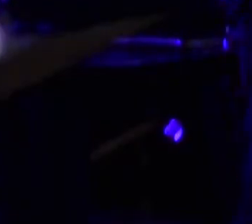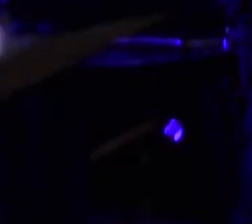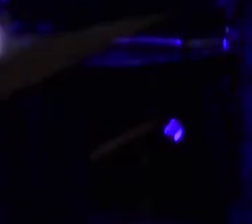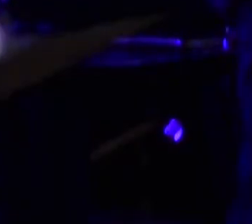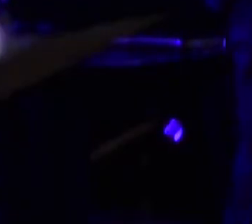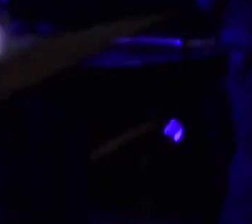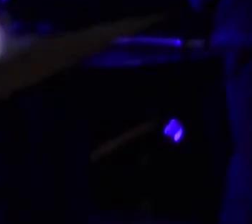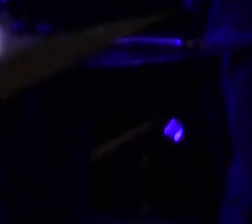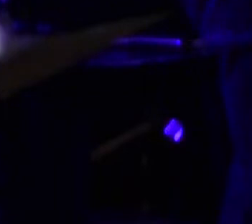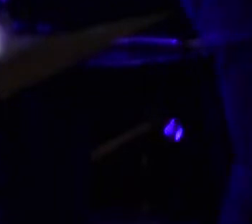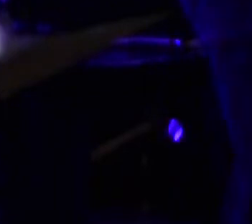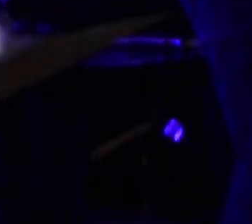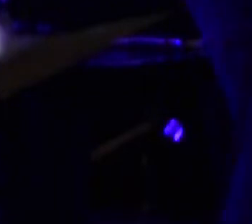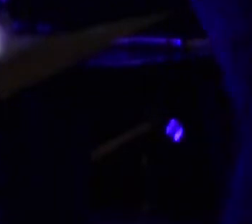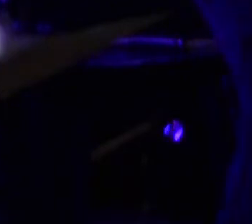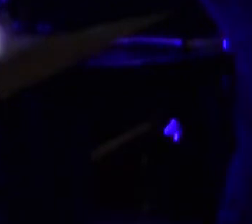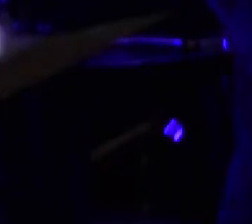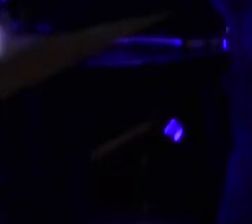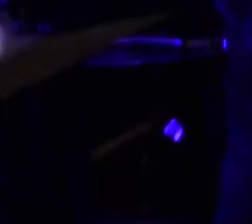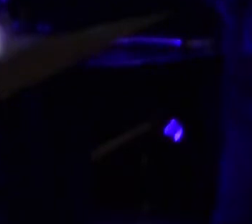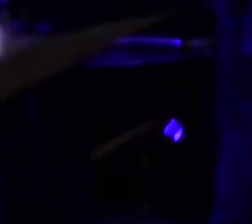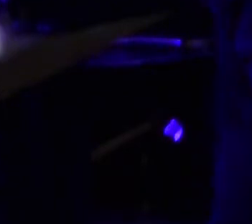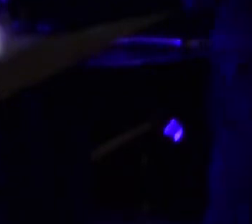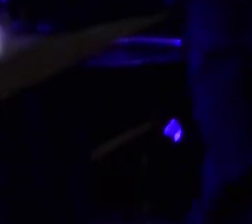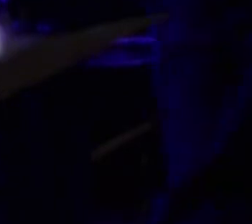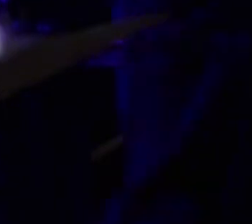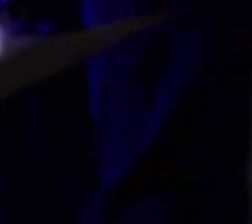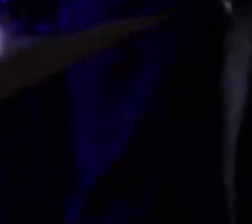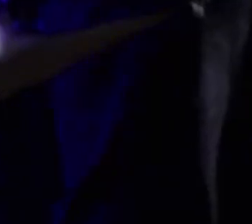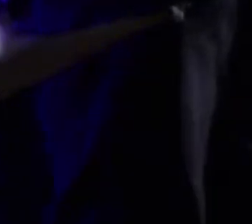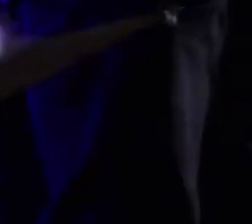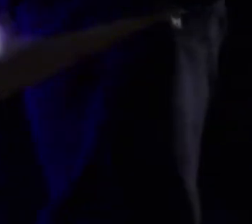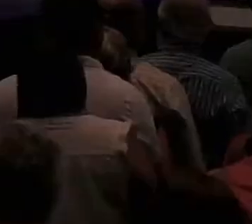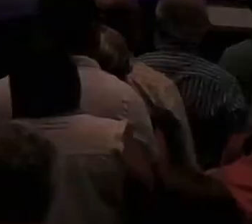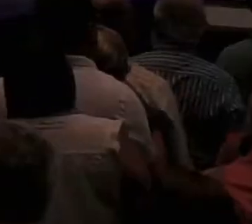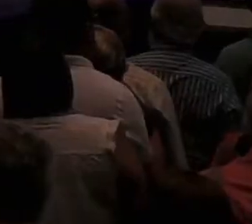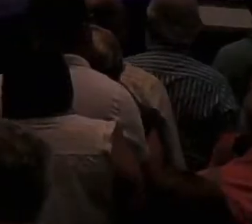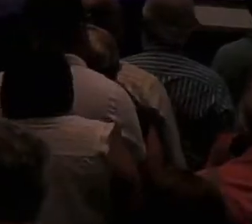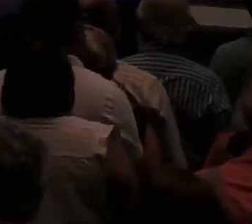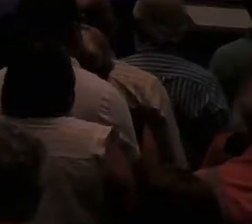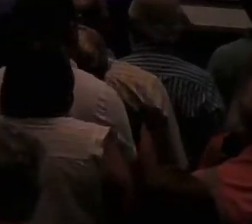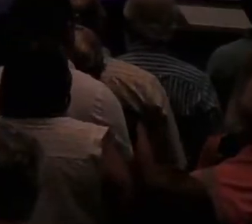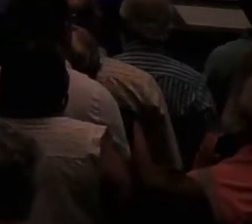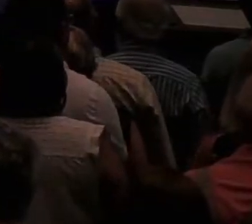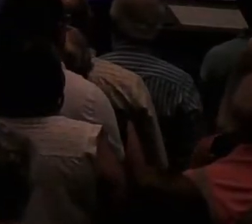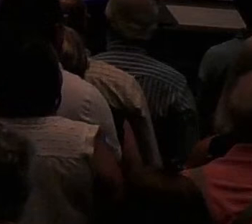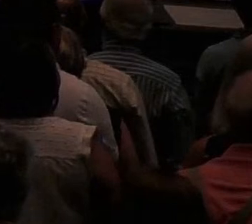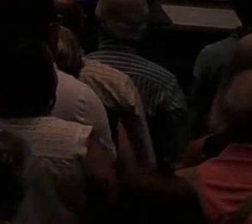Even when I stumble, even when I fall,